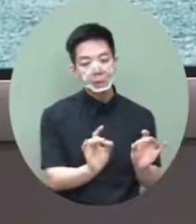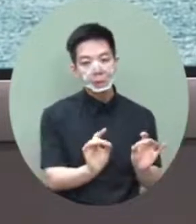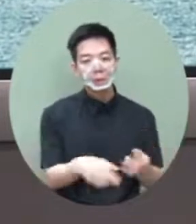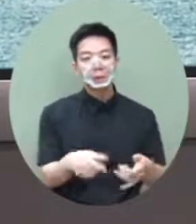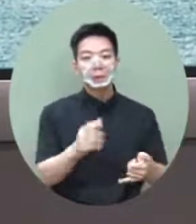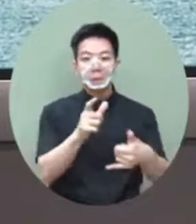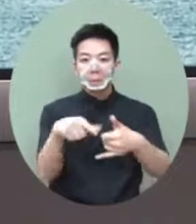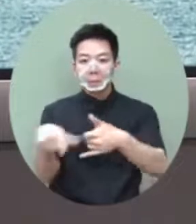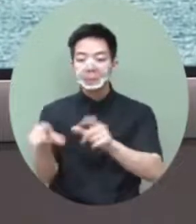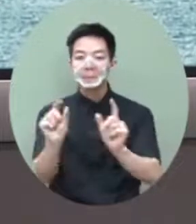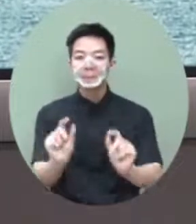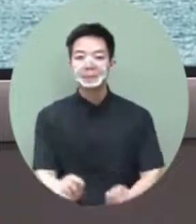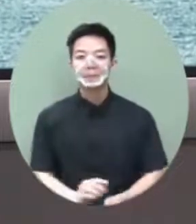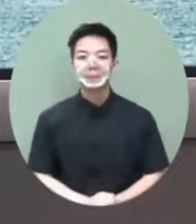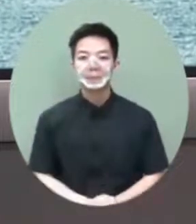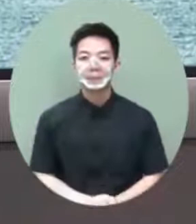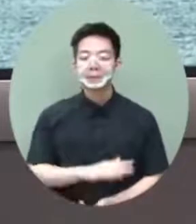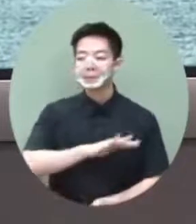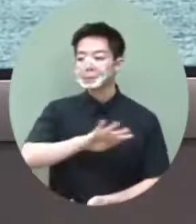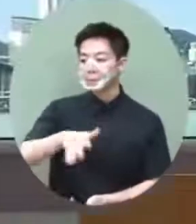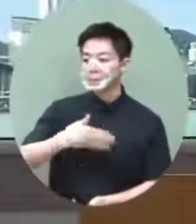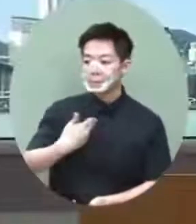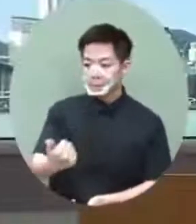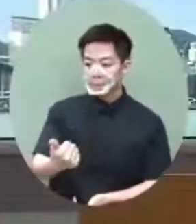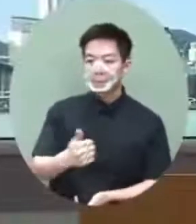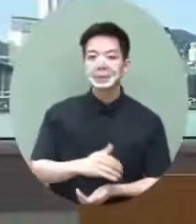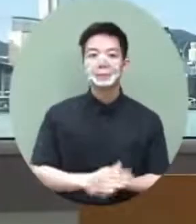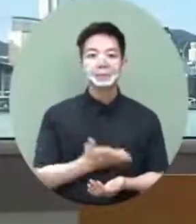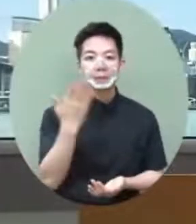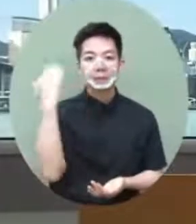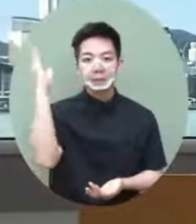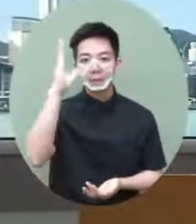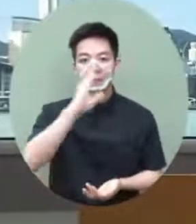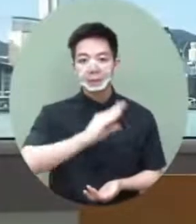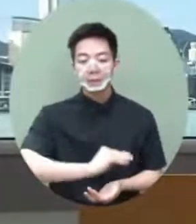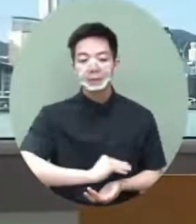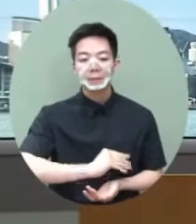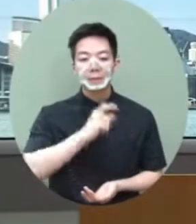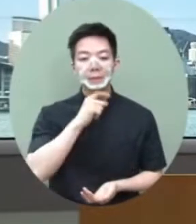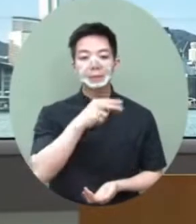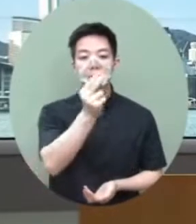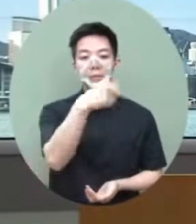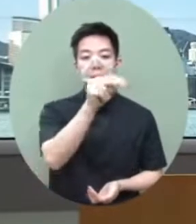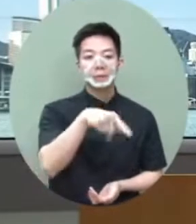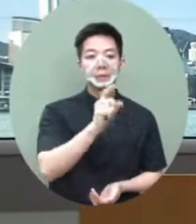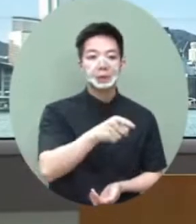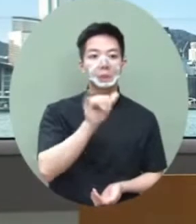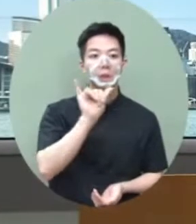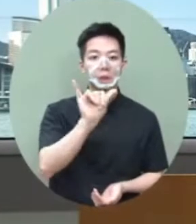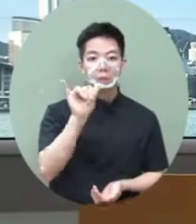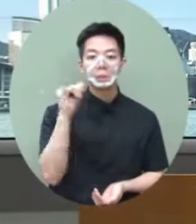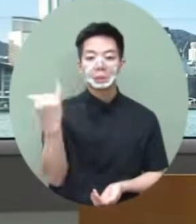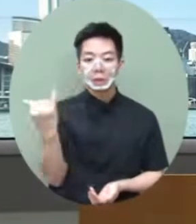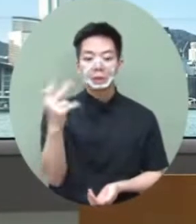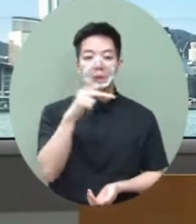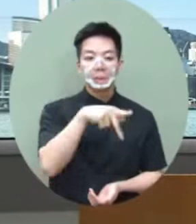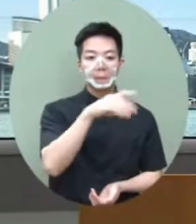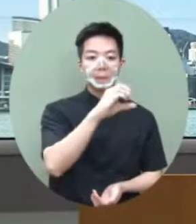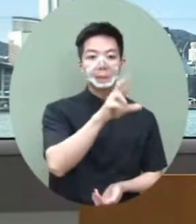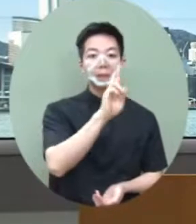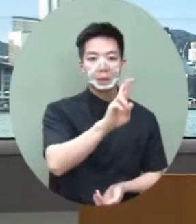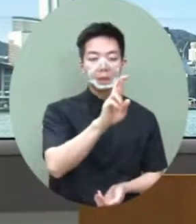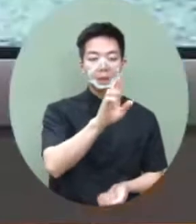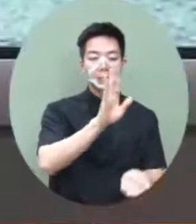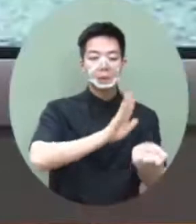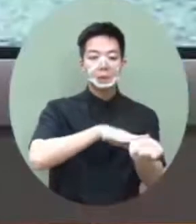home can also receive the vaccination after vaccination. Now we hear